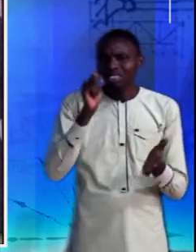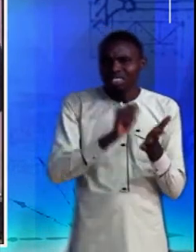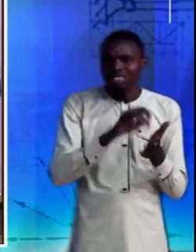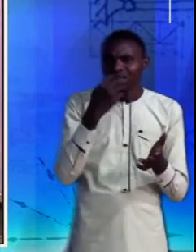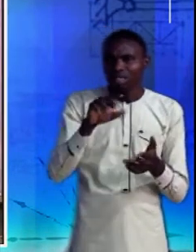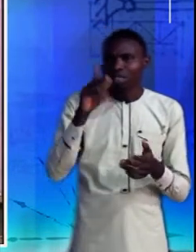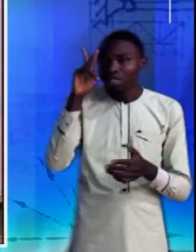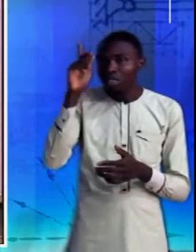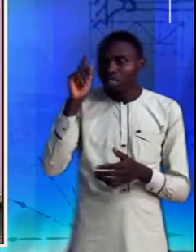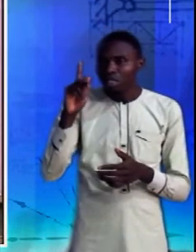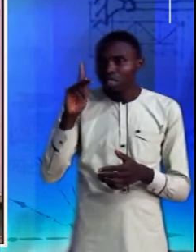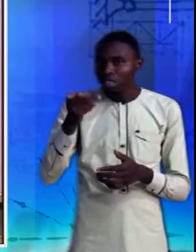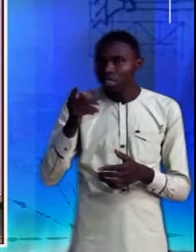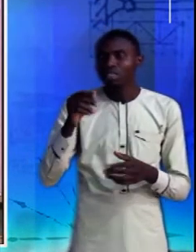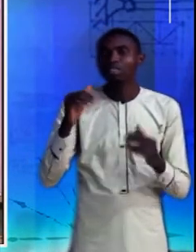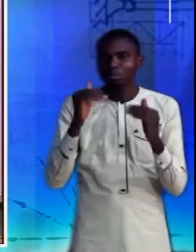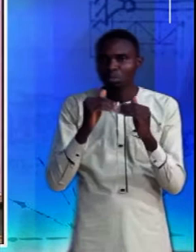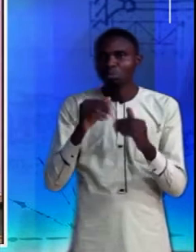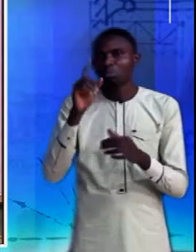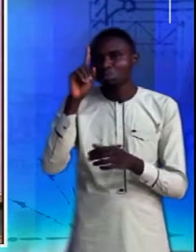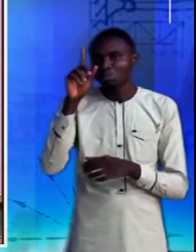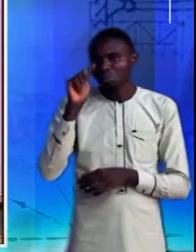In terms of days, we have